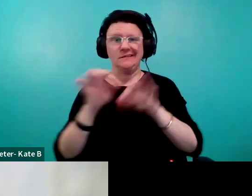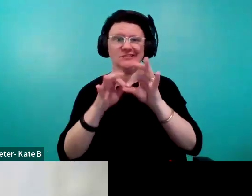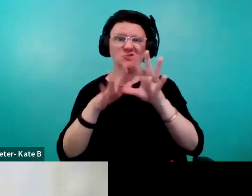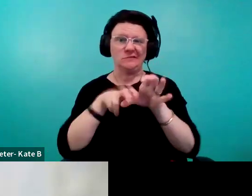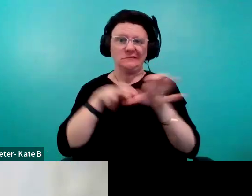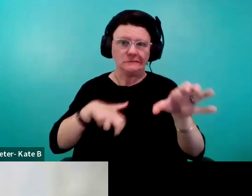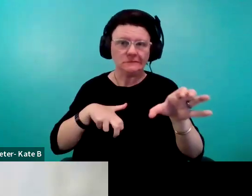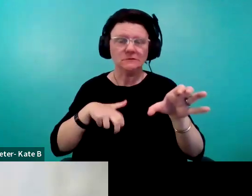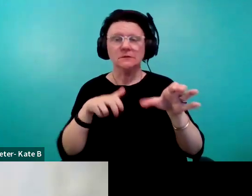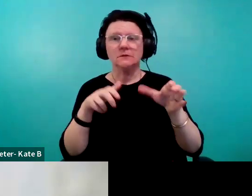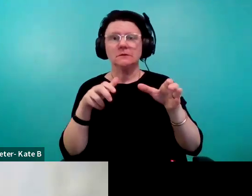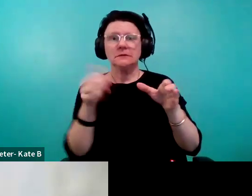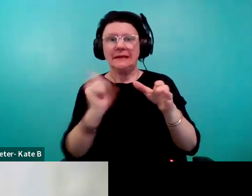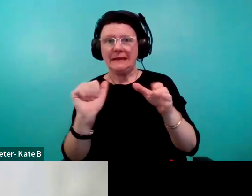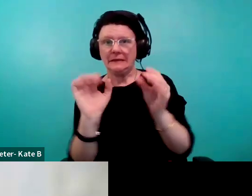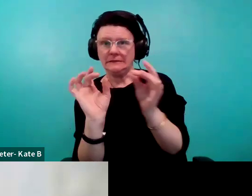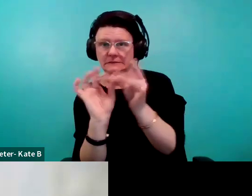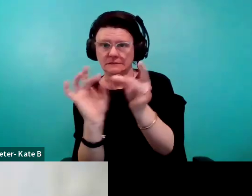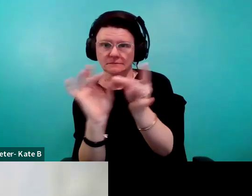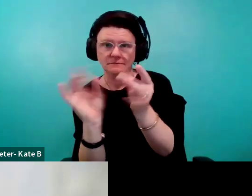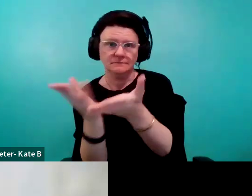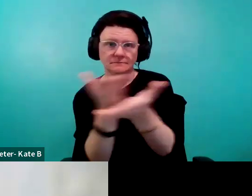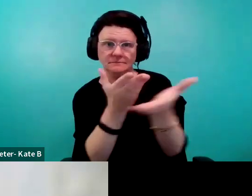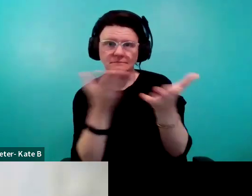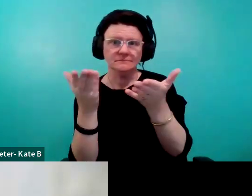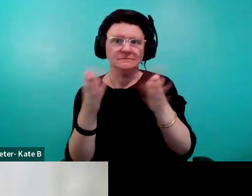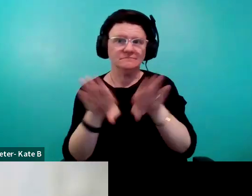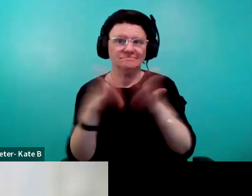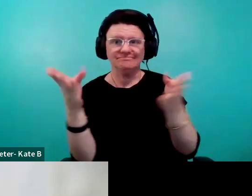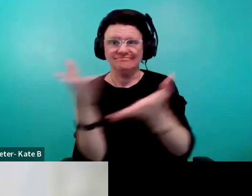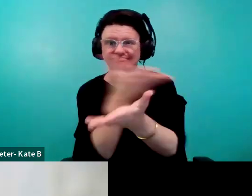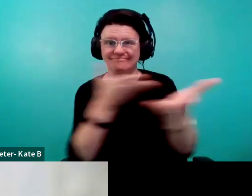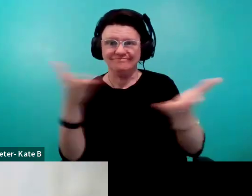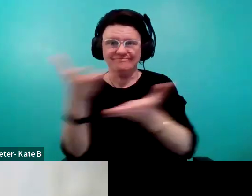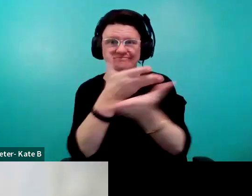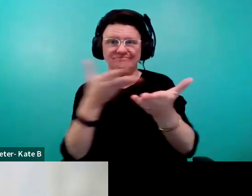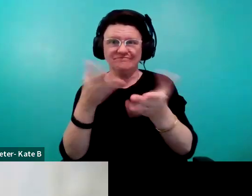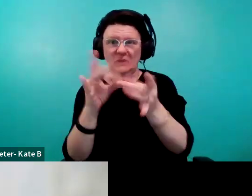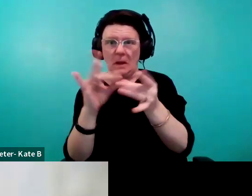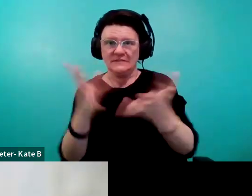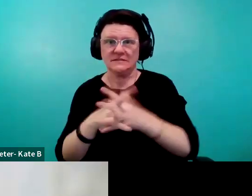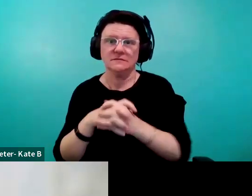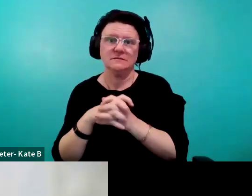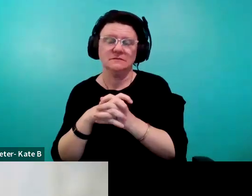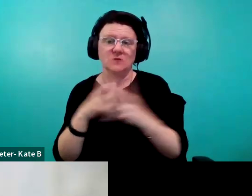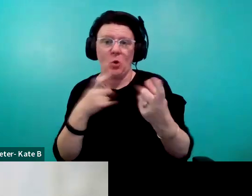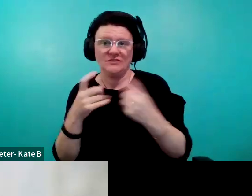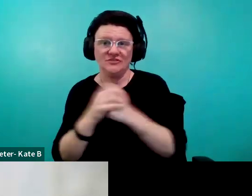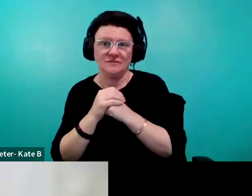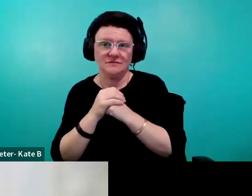interpreters, but just real quickly, if you have anything that you'd like to add, or open it up to any legislator who would like to make comment or